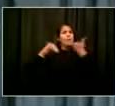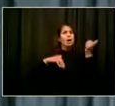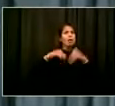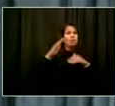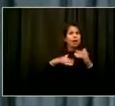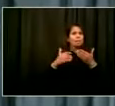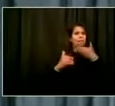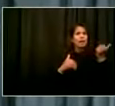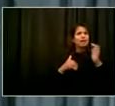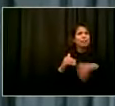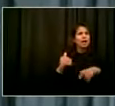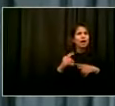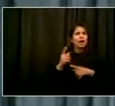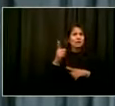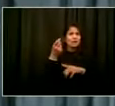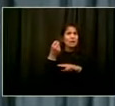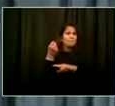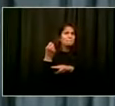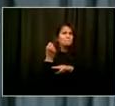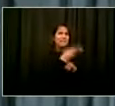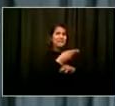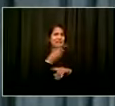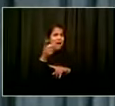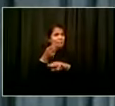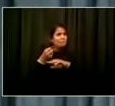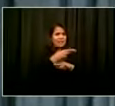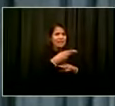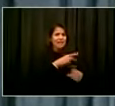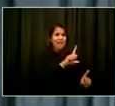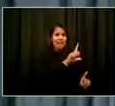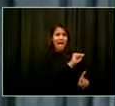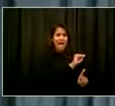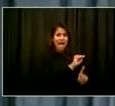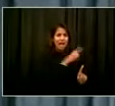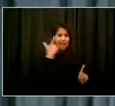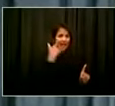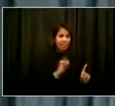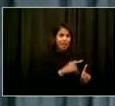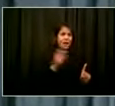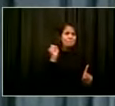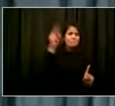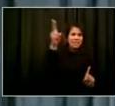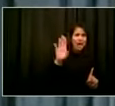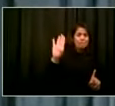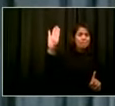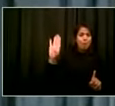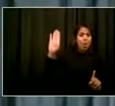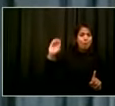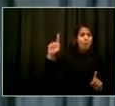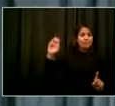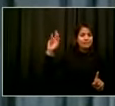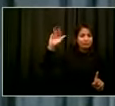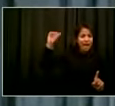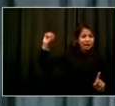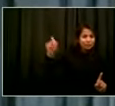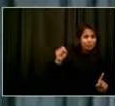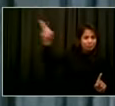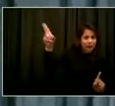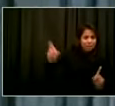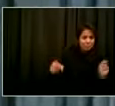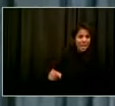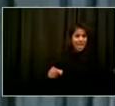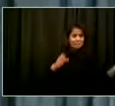also beat the U.S. Census Bureau's prediction pre-COVID by close to 4 points. So why is that important? It's so important